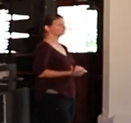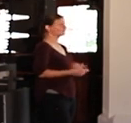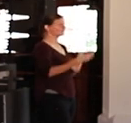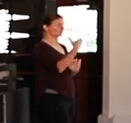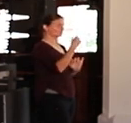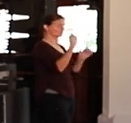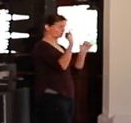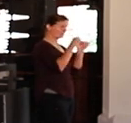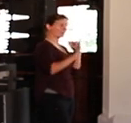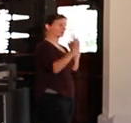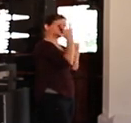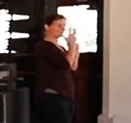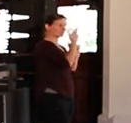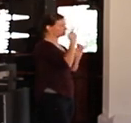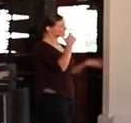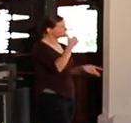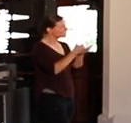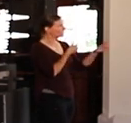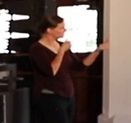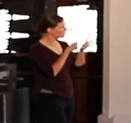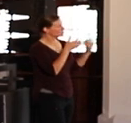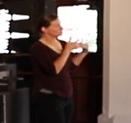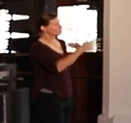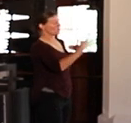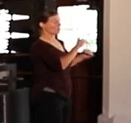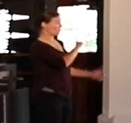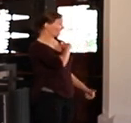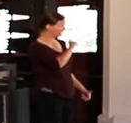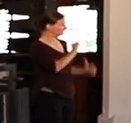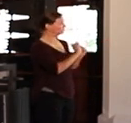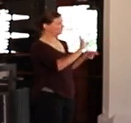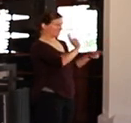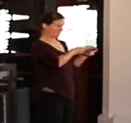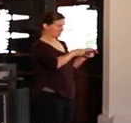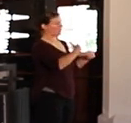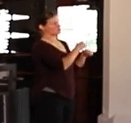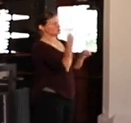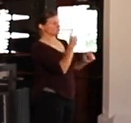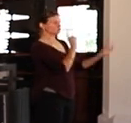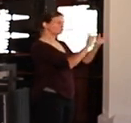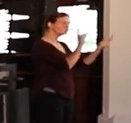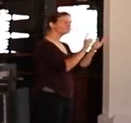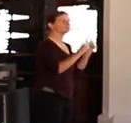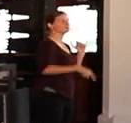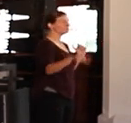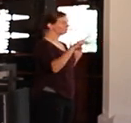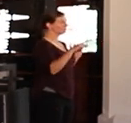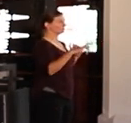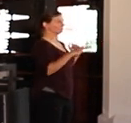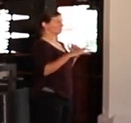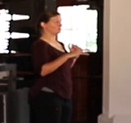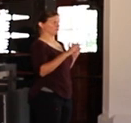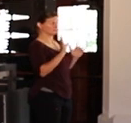Remember their faces. They will be with you every step of the way as well. And they have on their buttons their names. So make sure you get to know them. And no,